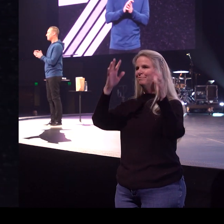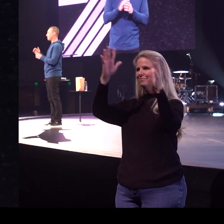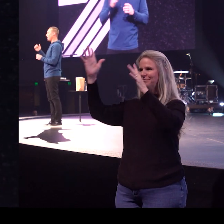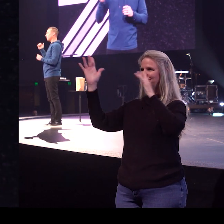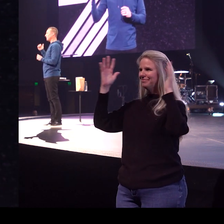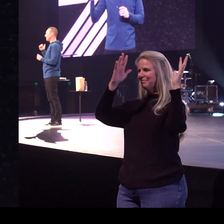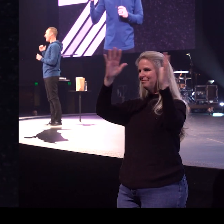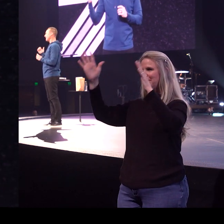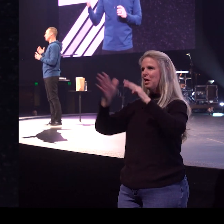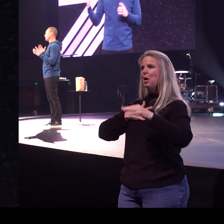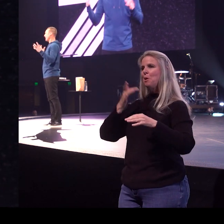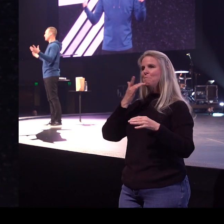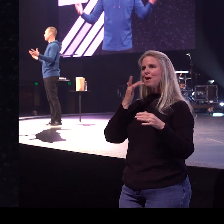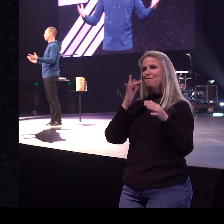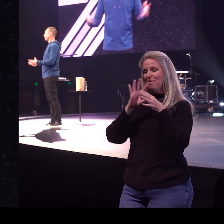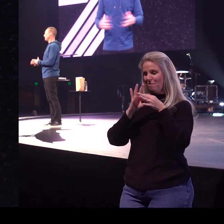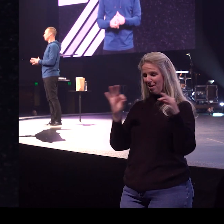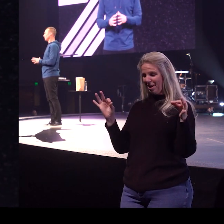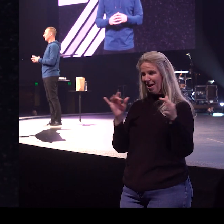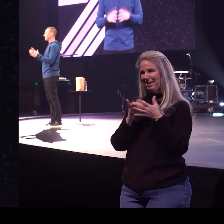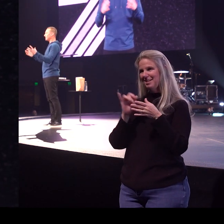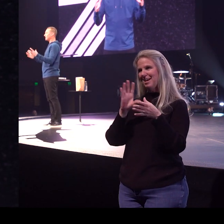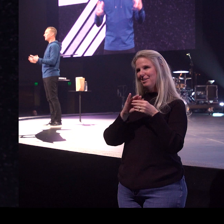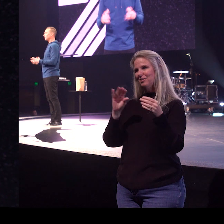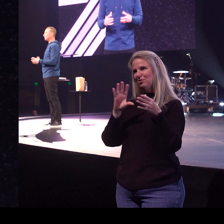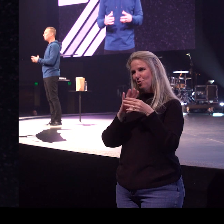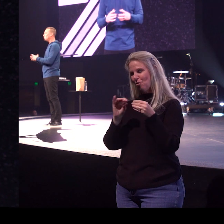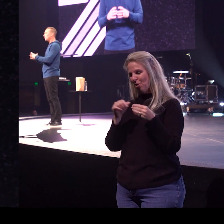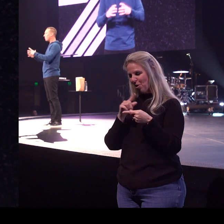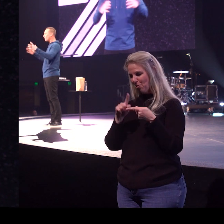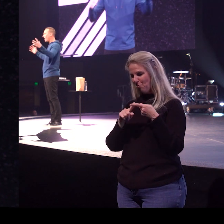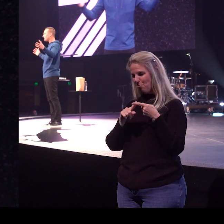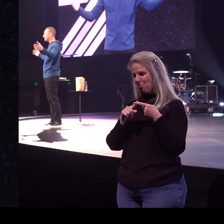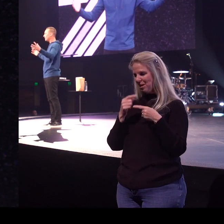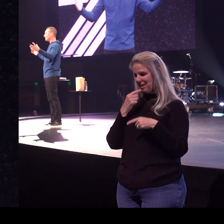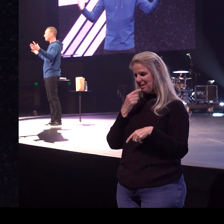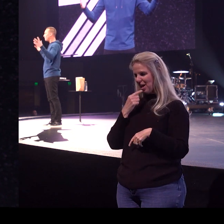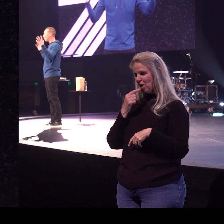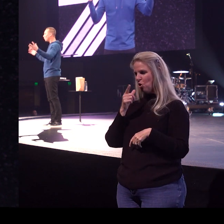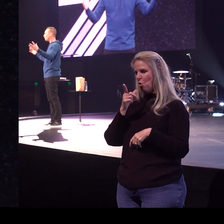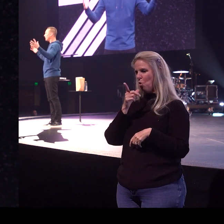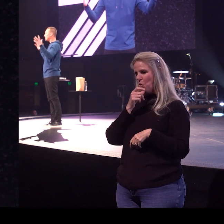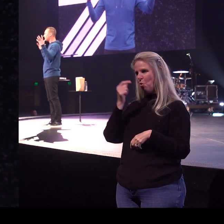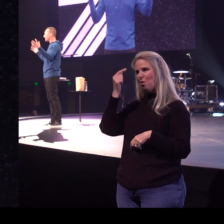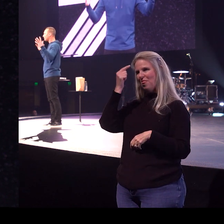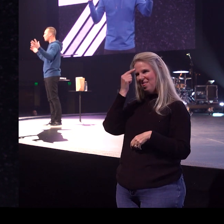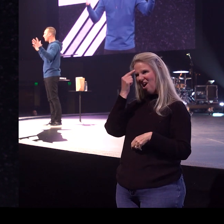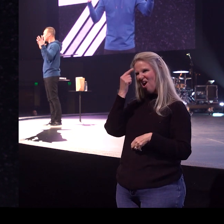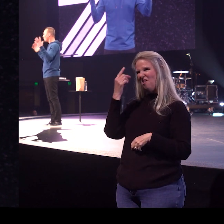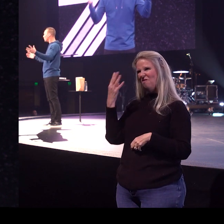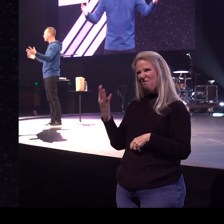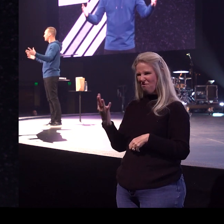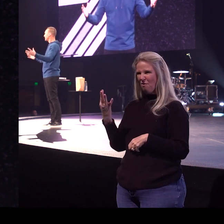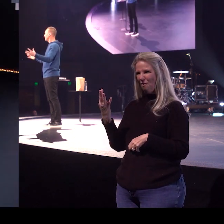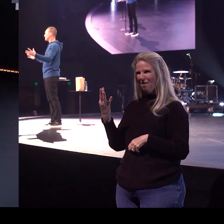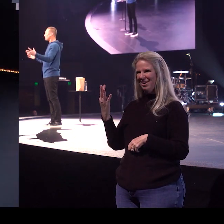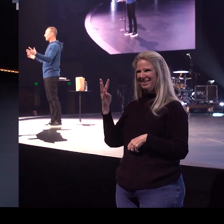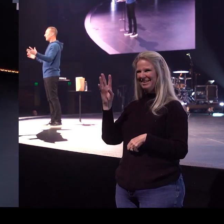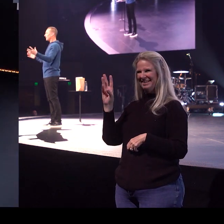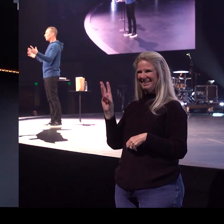My favorite line from that story is when Lindsay says, who would have thought four sixth grade